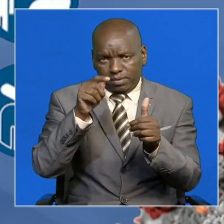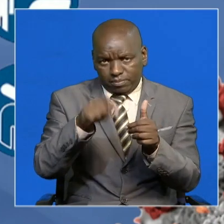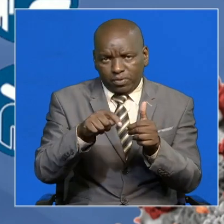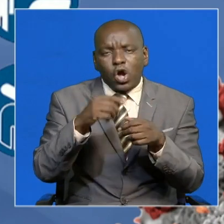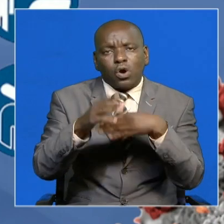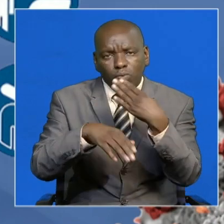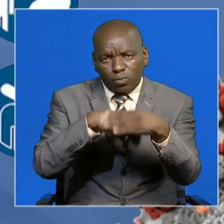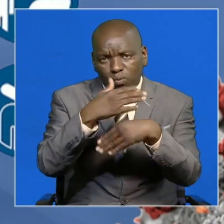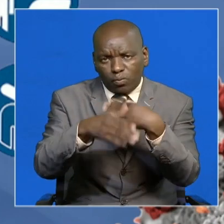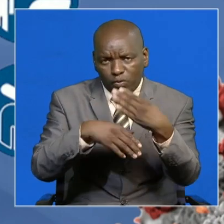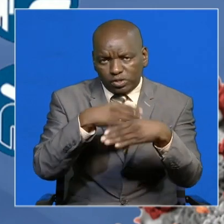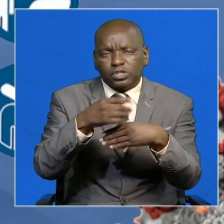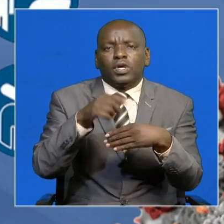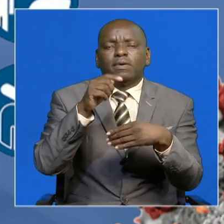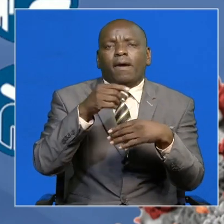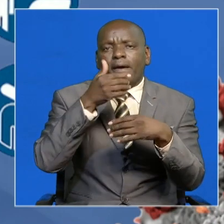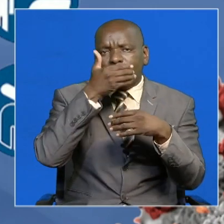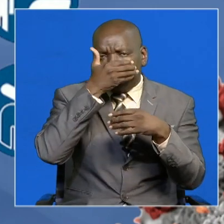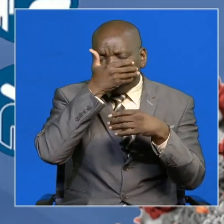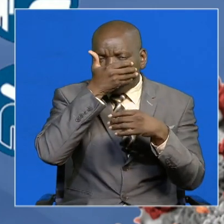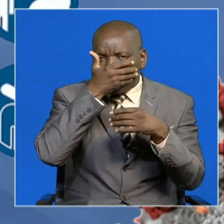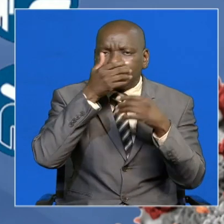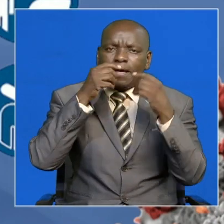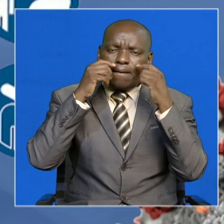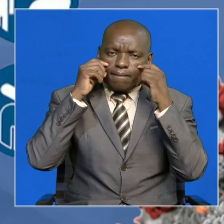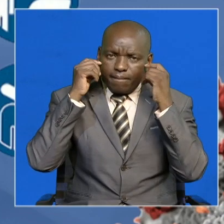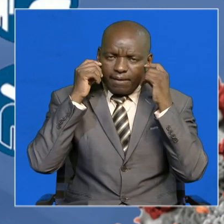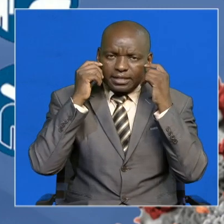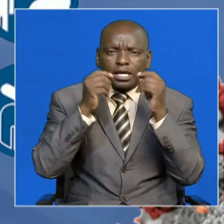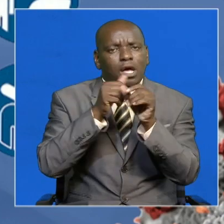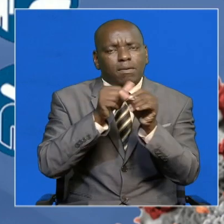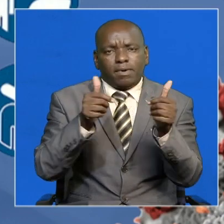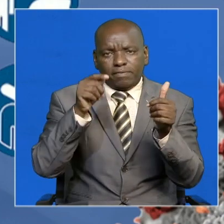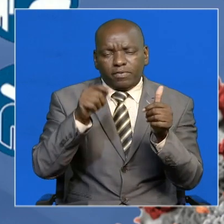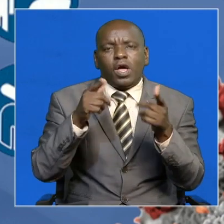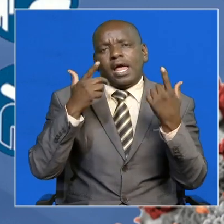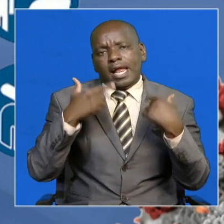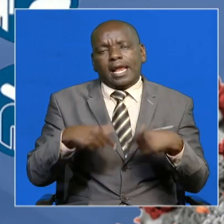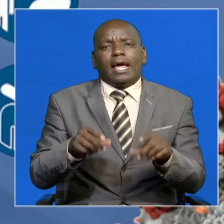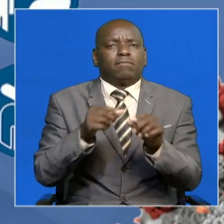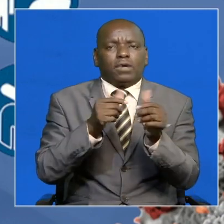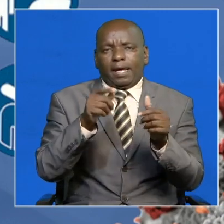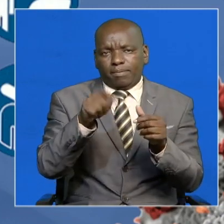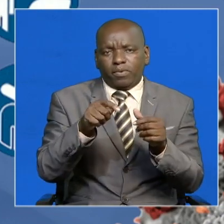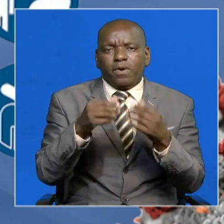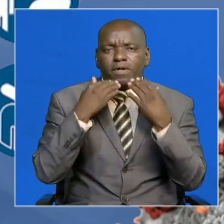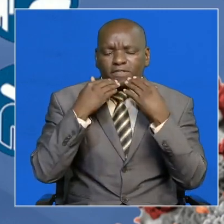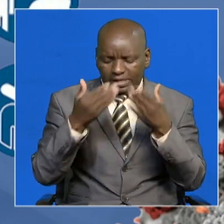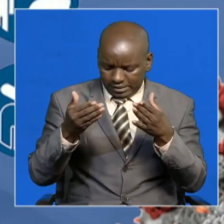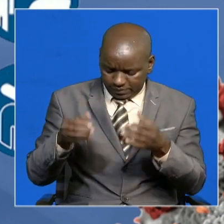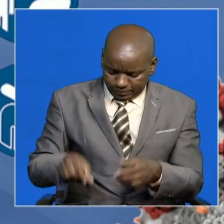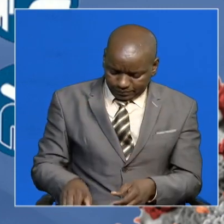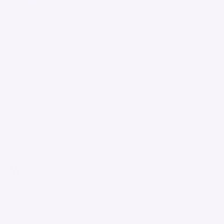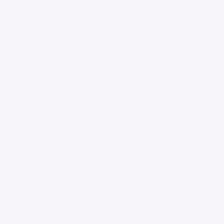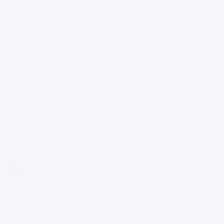and always, always wear a face mask properly. Your life depends on it. Thank you.